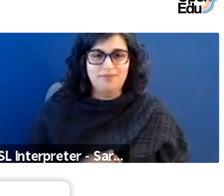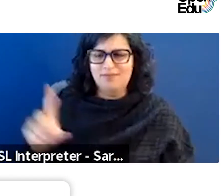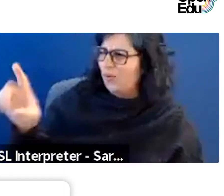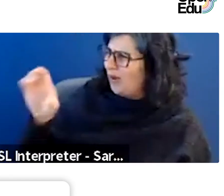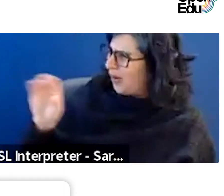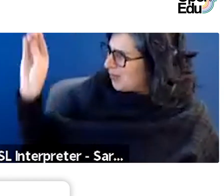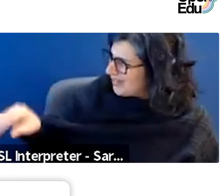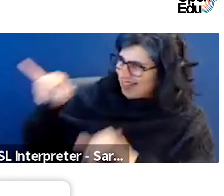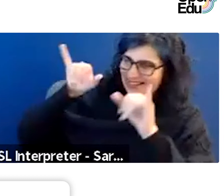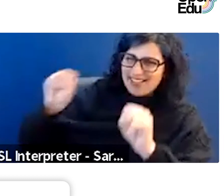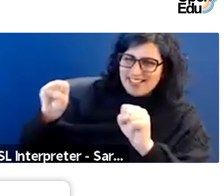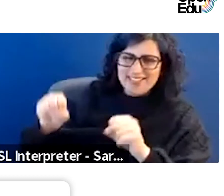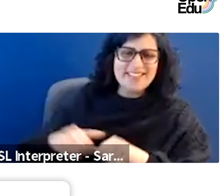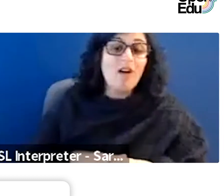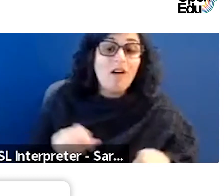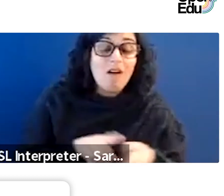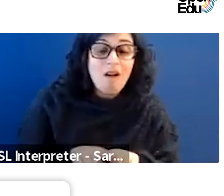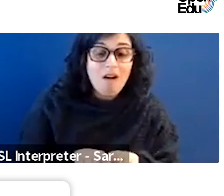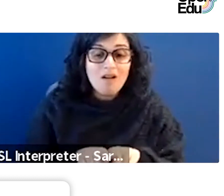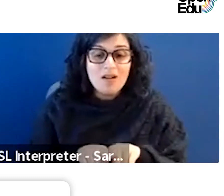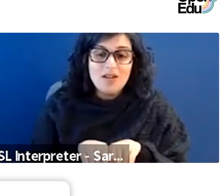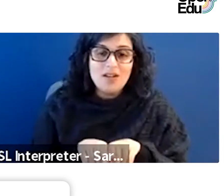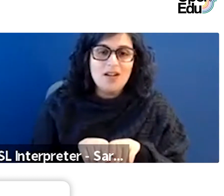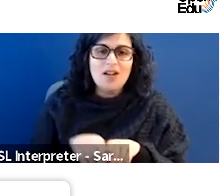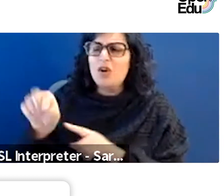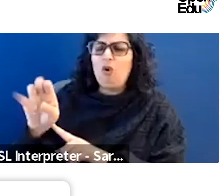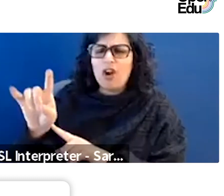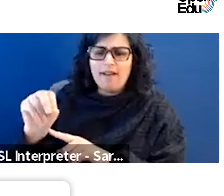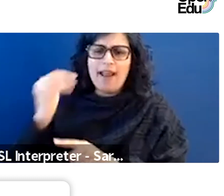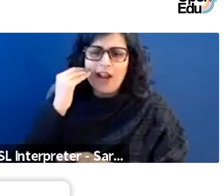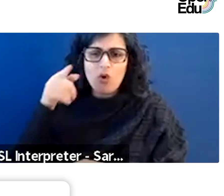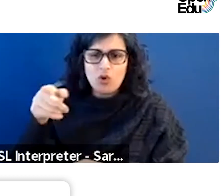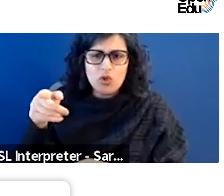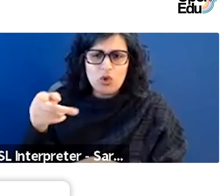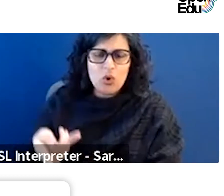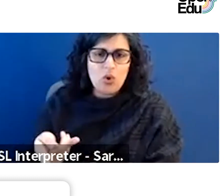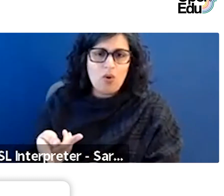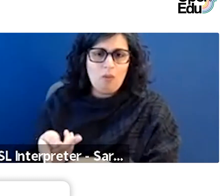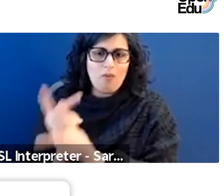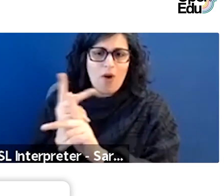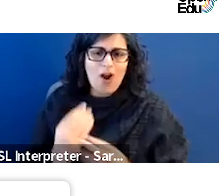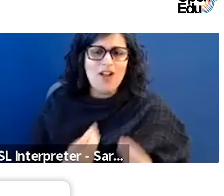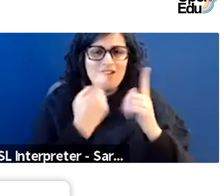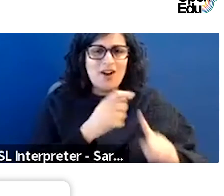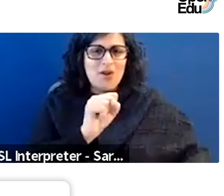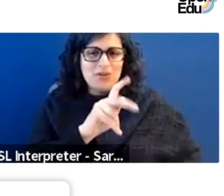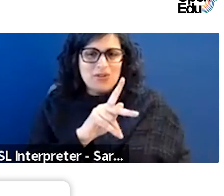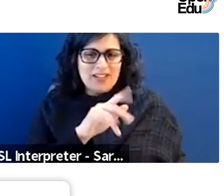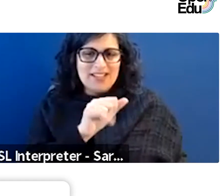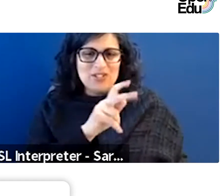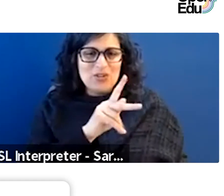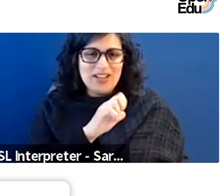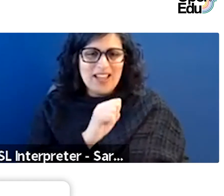100%. And that also kind of gets me thinking, Gordon, I know that you borrowed inspiration from Yasuke, the